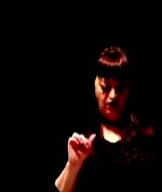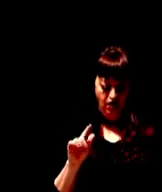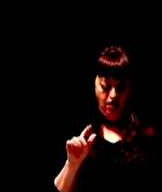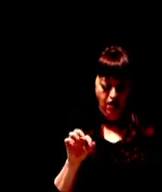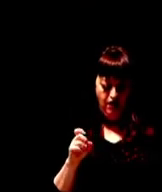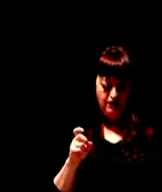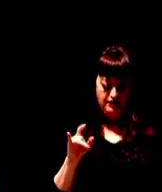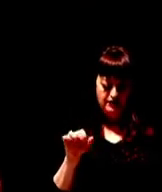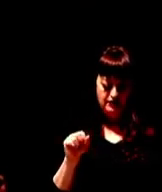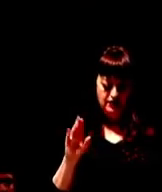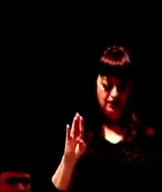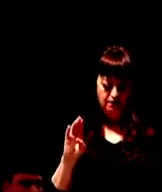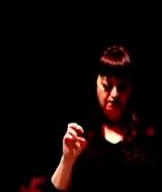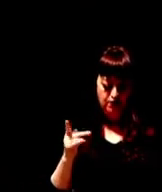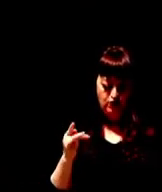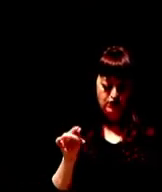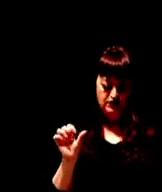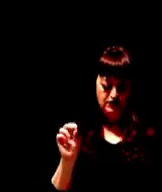Alexis Bergson.